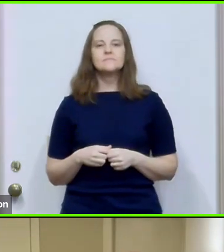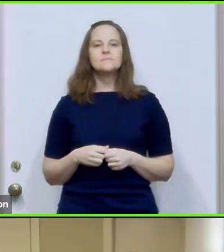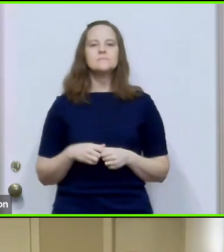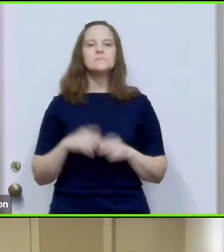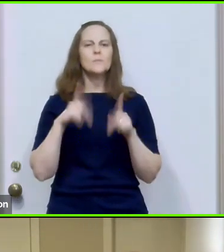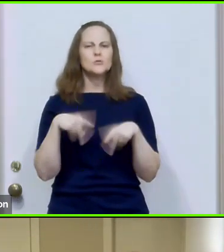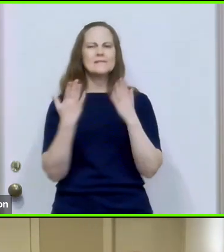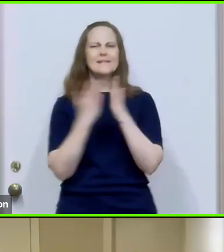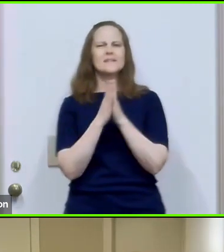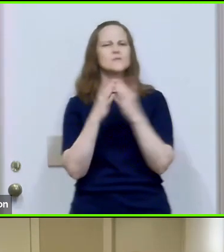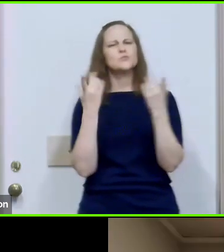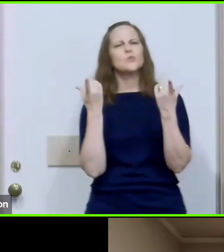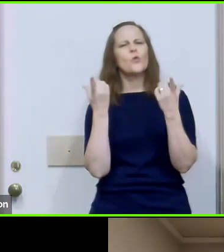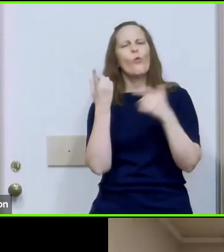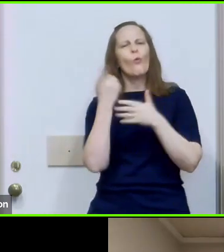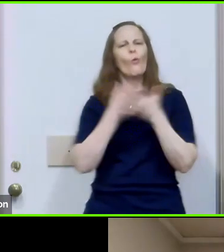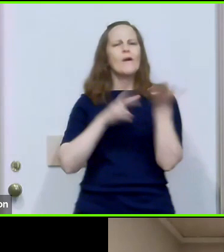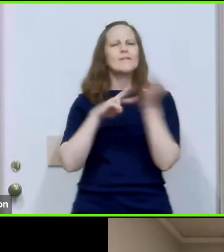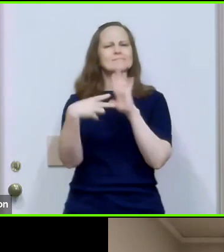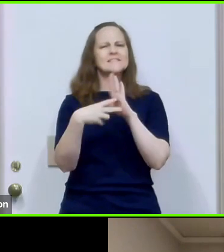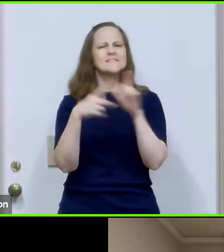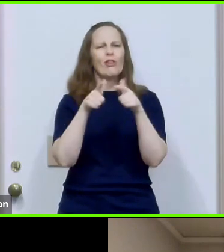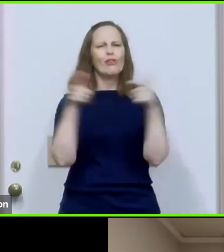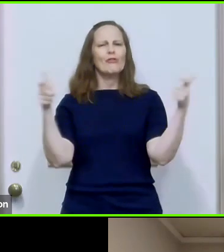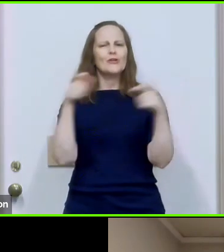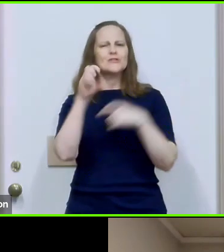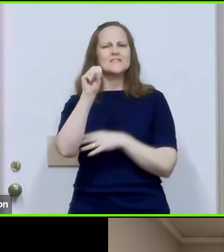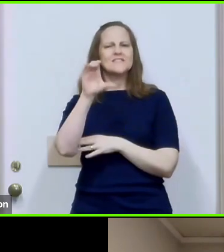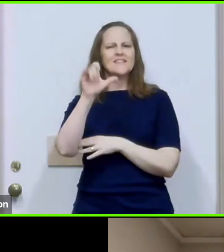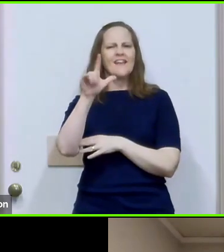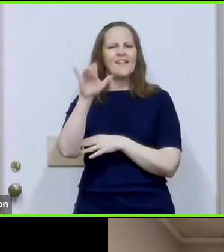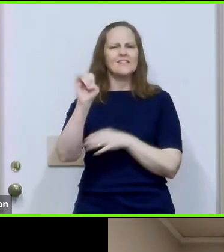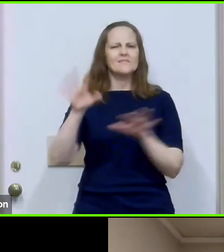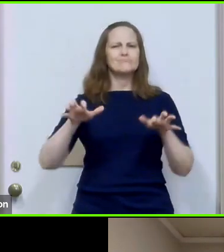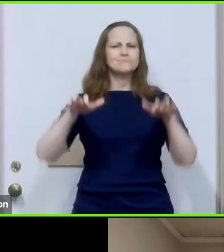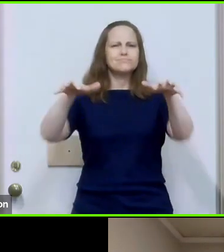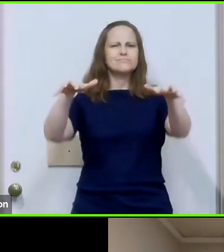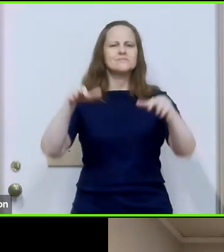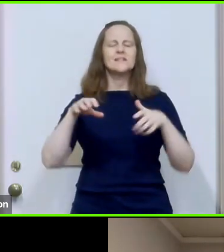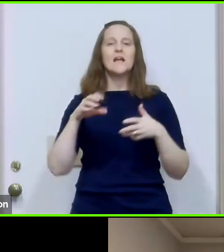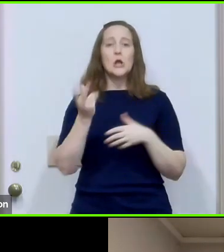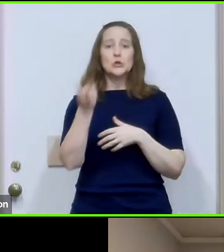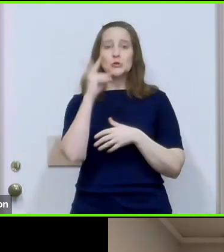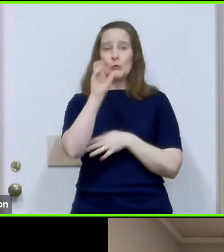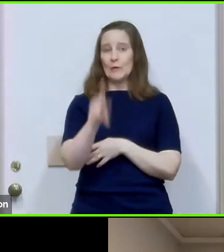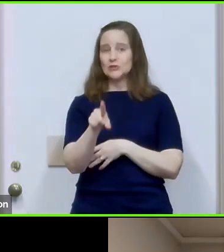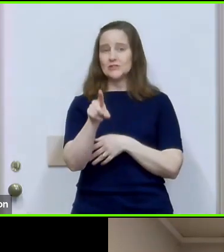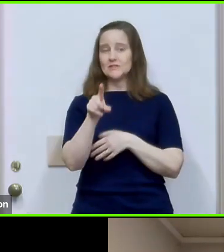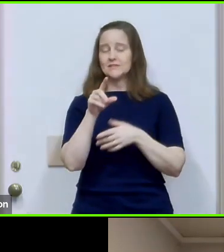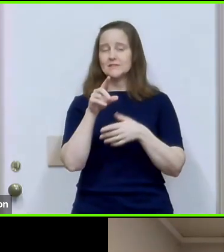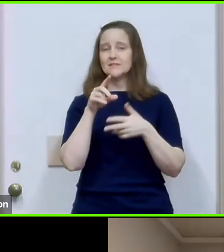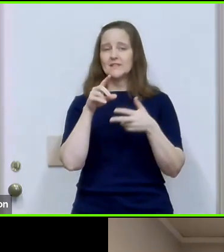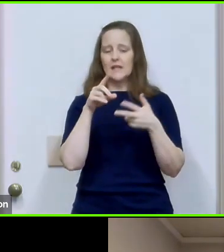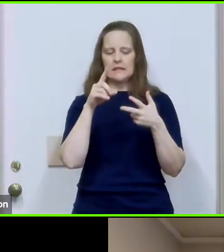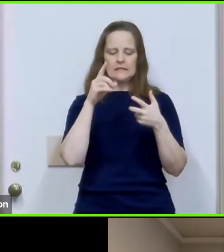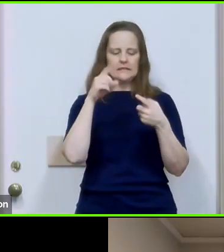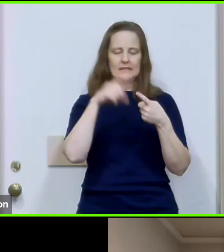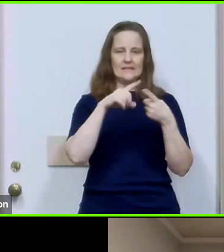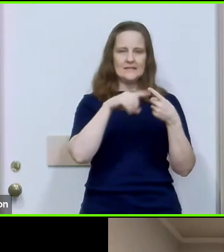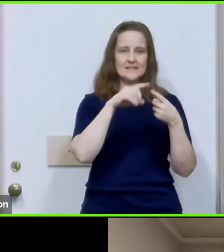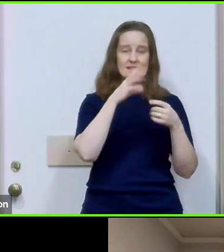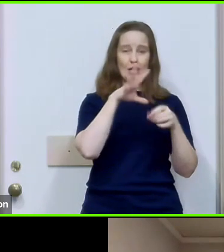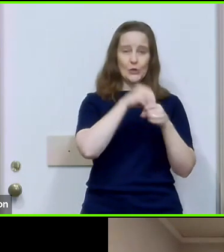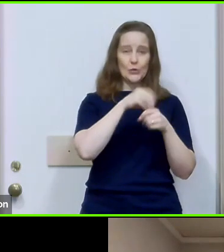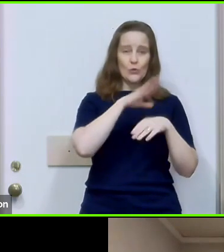question about what do we consider large scale and what is allowed? Well, the two questions I got is what are large scale and does this include on and off